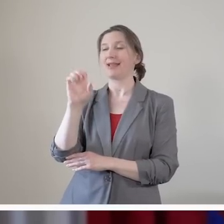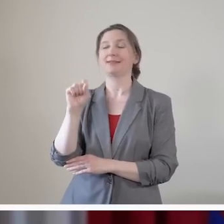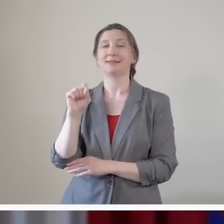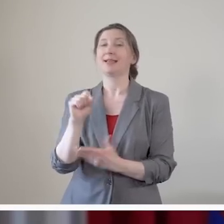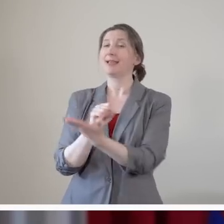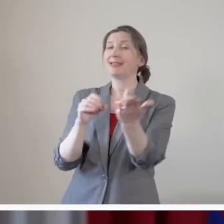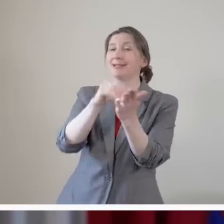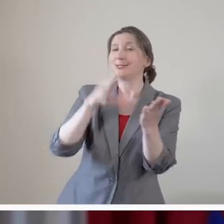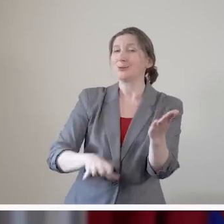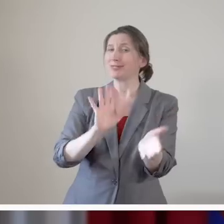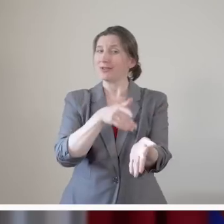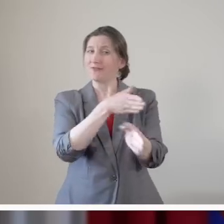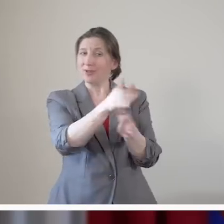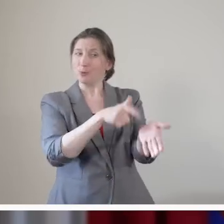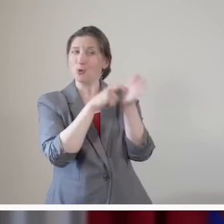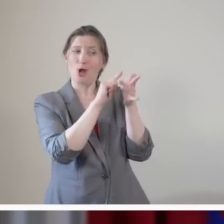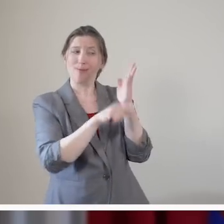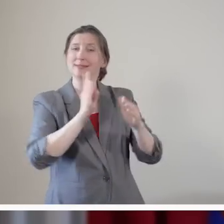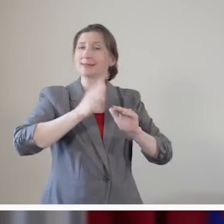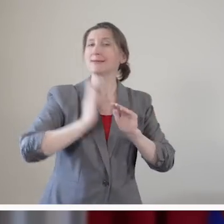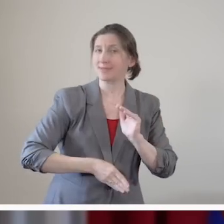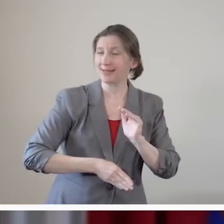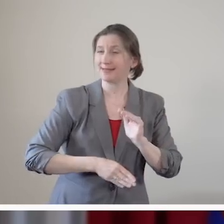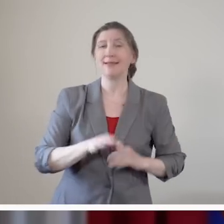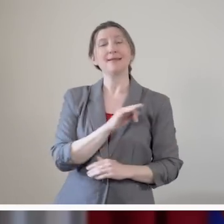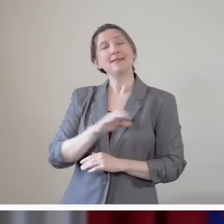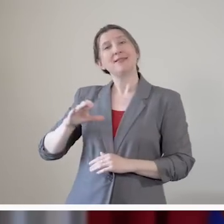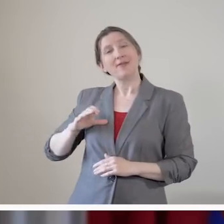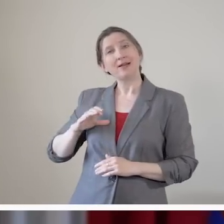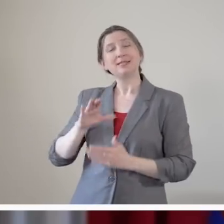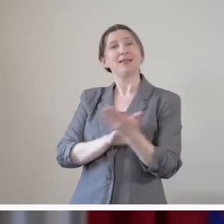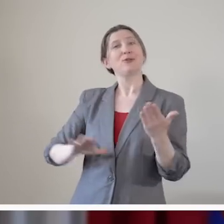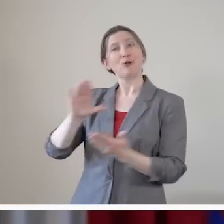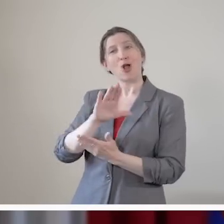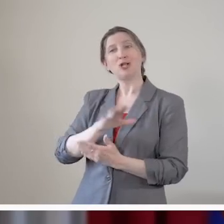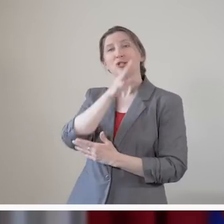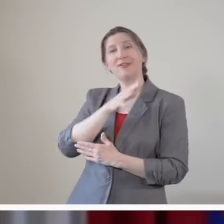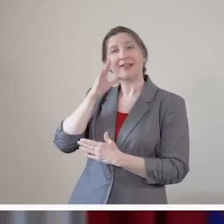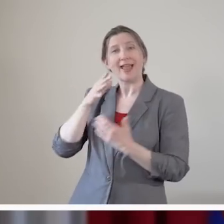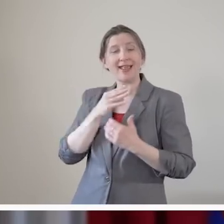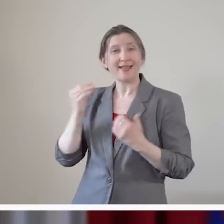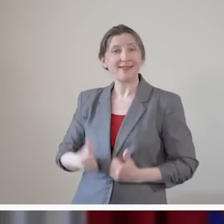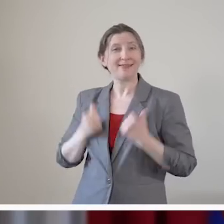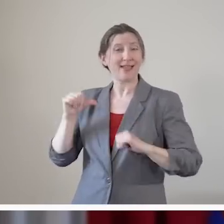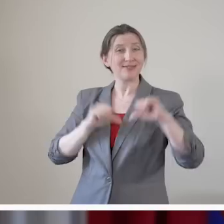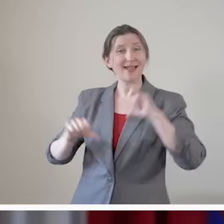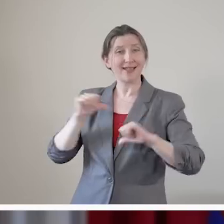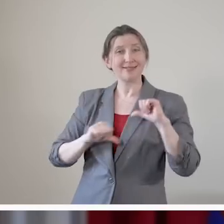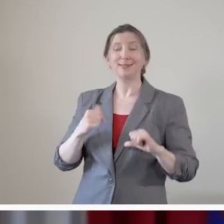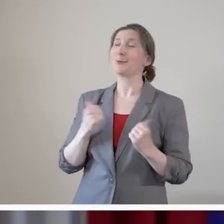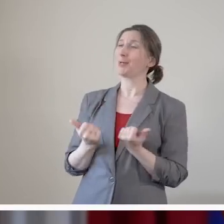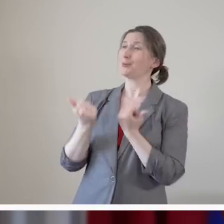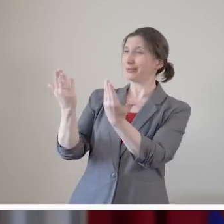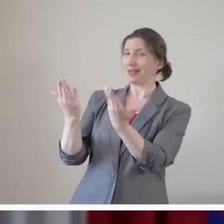These scholars have successfully completed their requirements of their respective course of study. Upon the recommendation of the